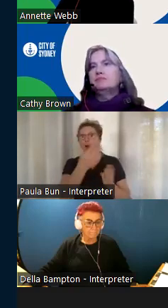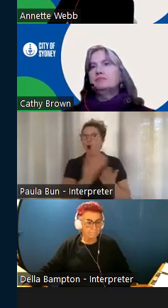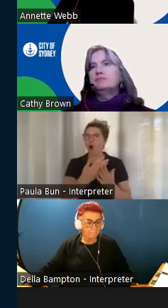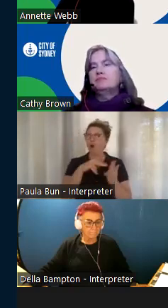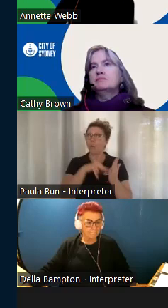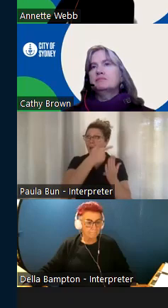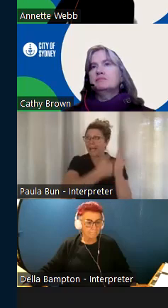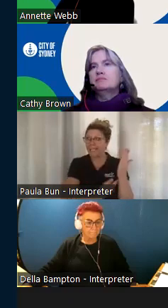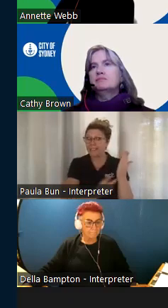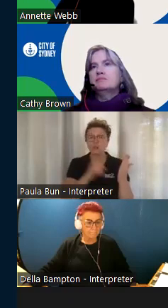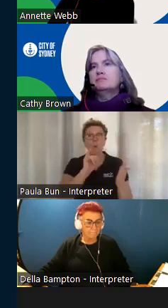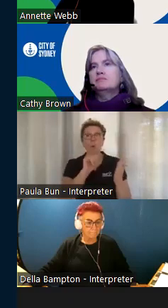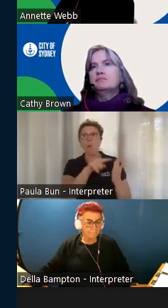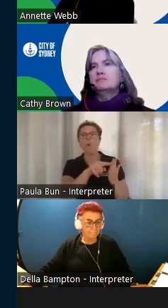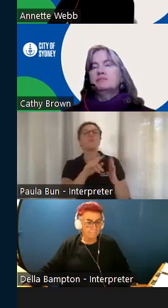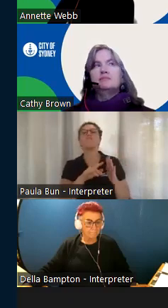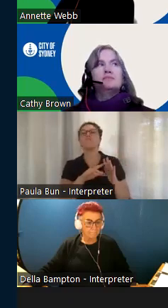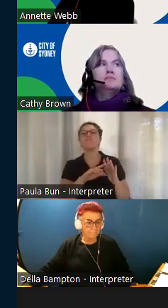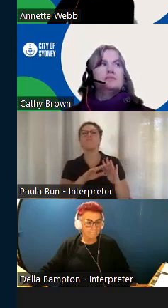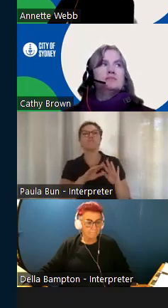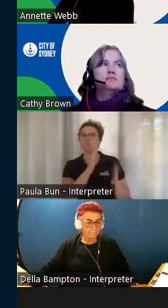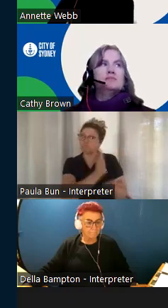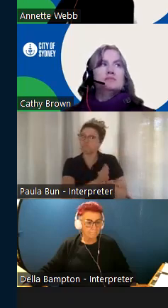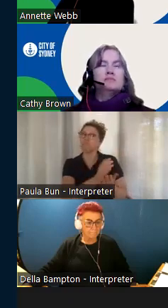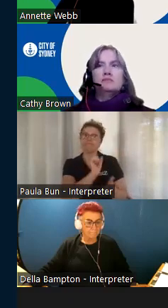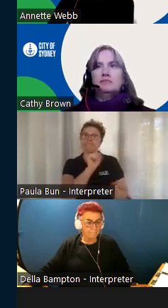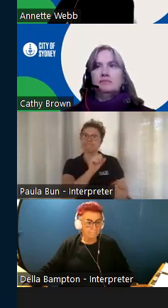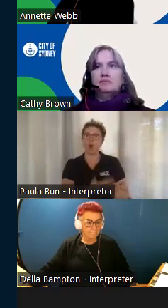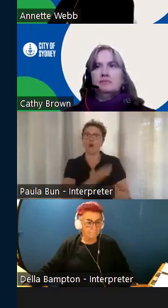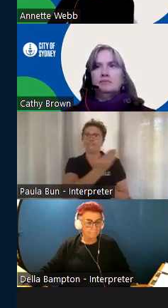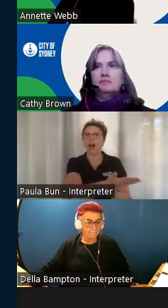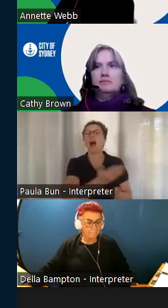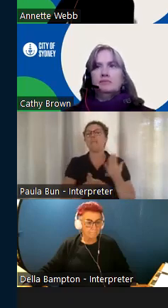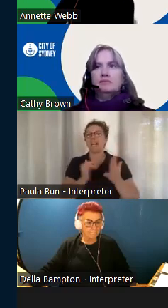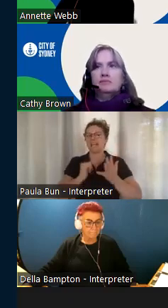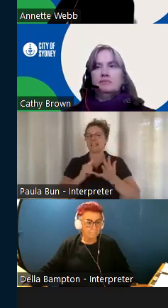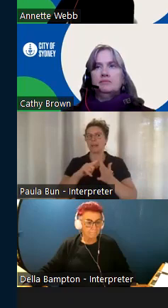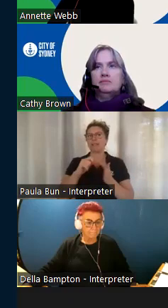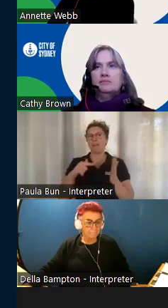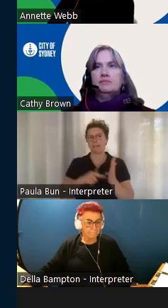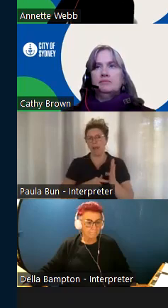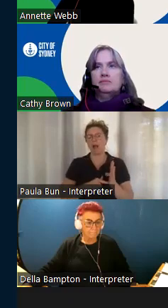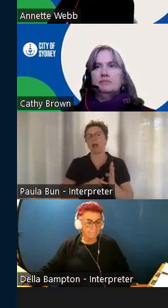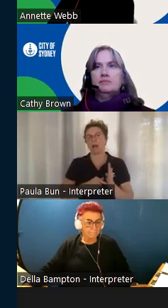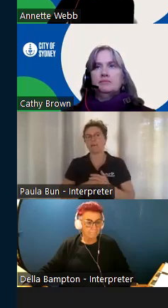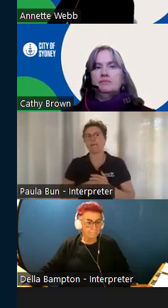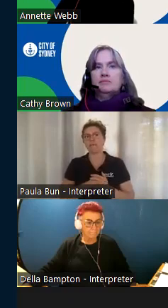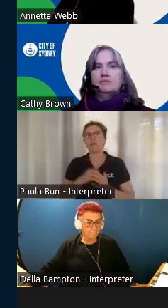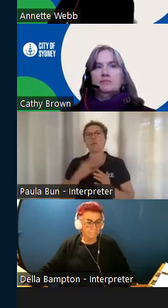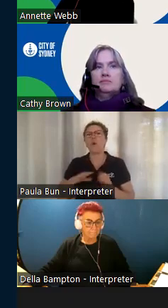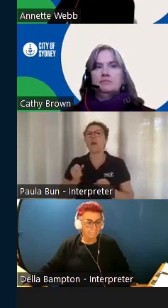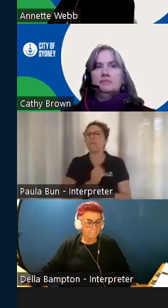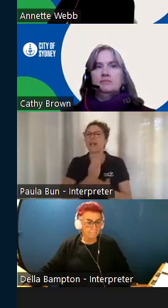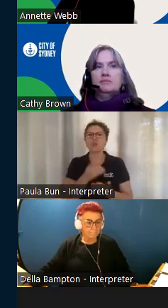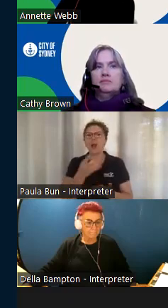or a recommended or preferred applicant, by the beginning of September. We are hoping to give people as much time as